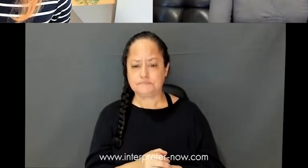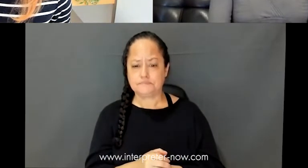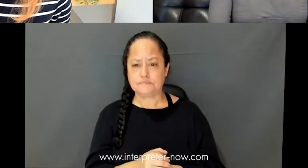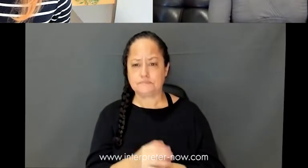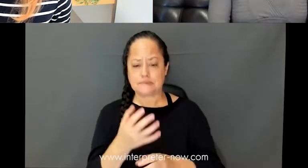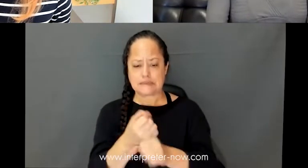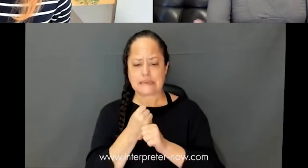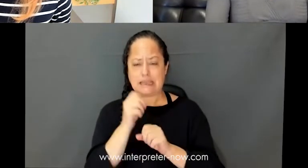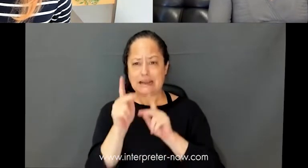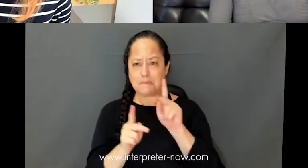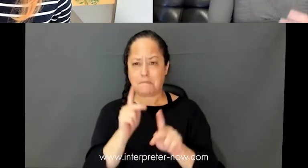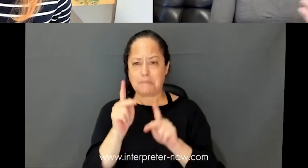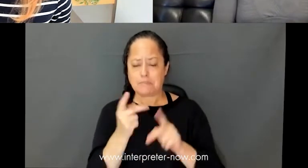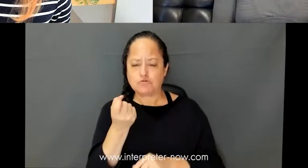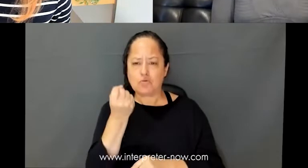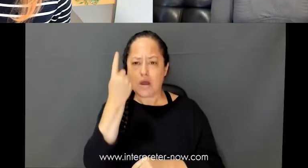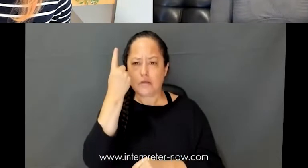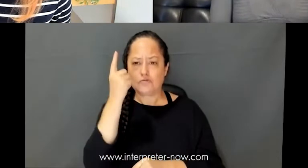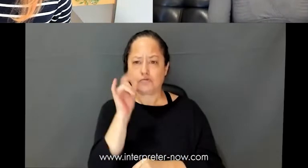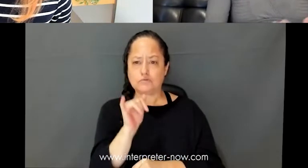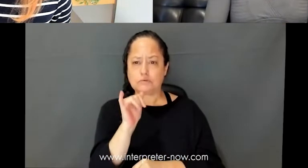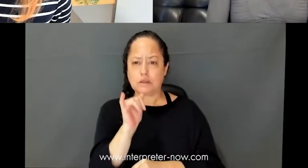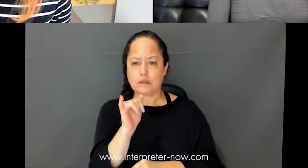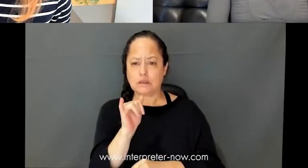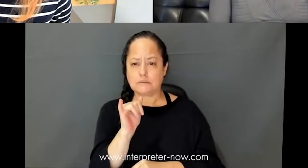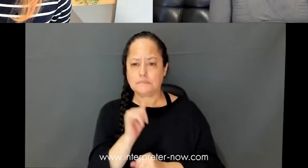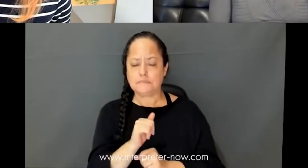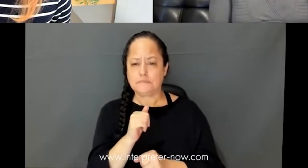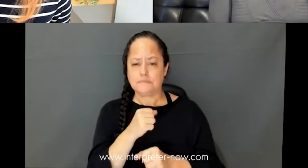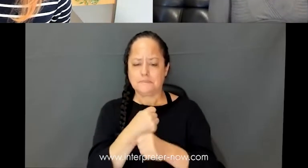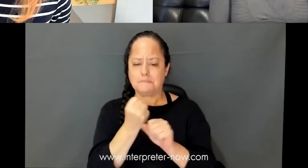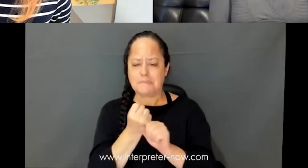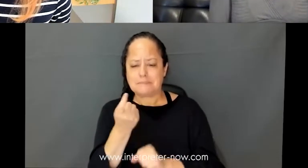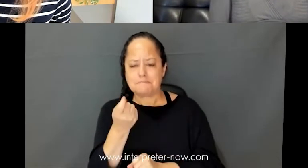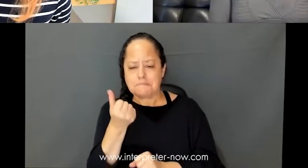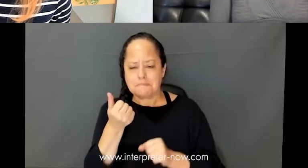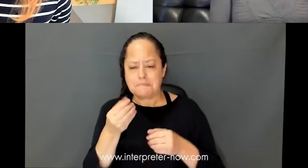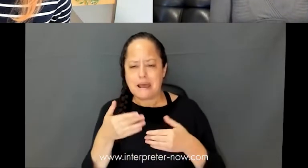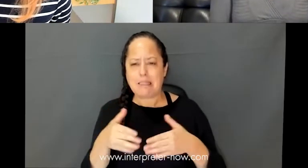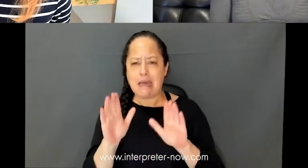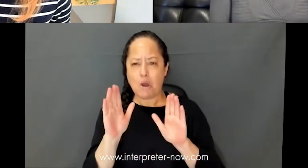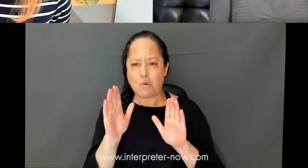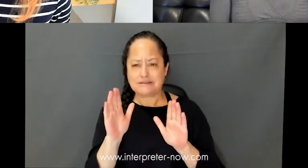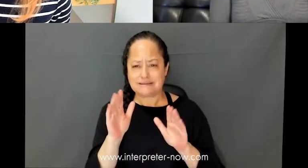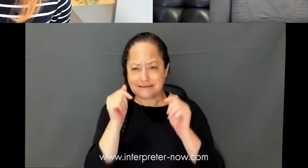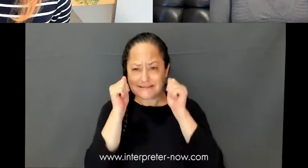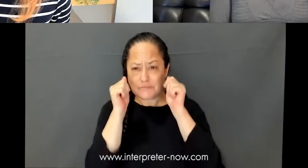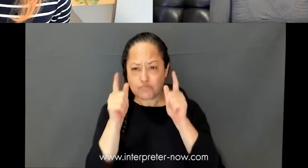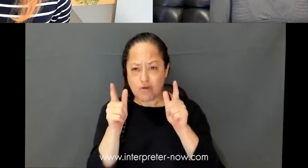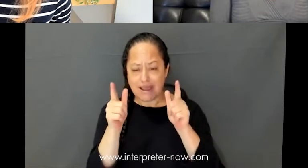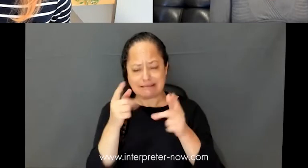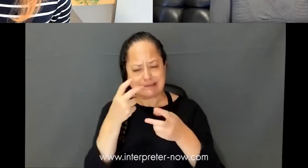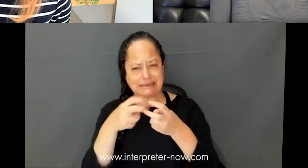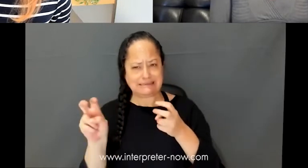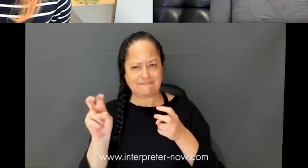Getting people to understand, make trivial allowances is surprisingly